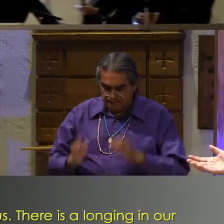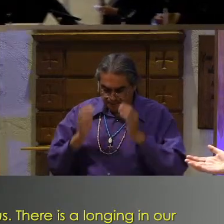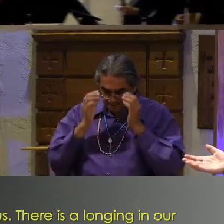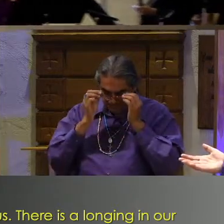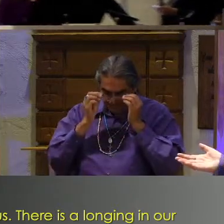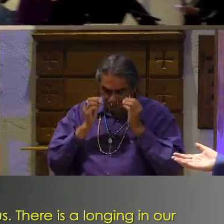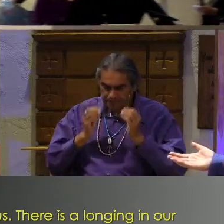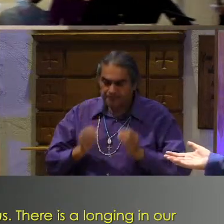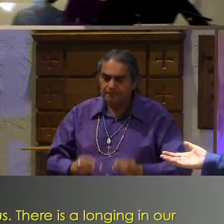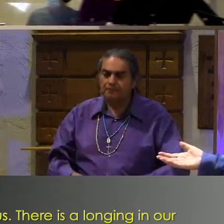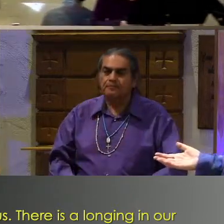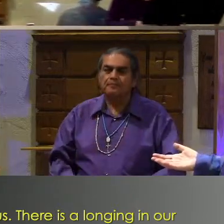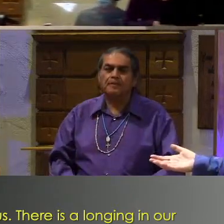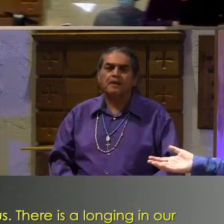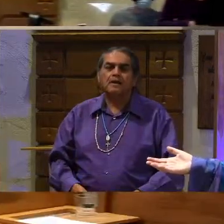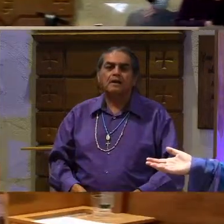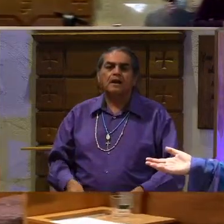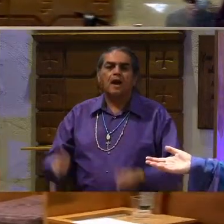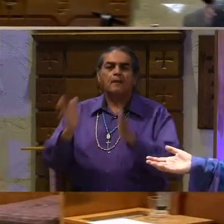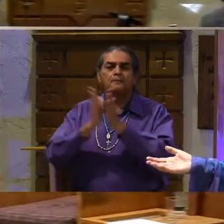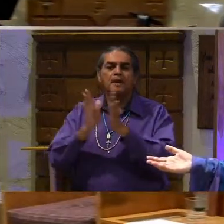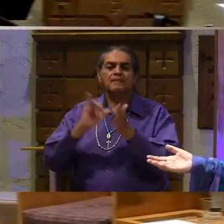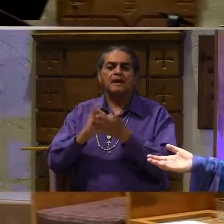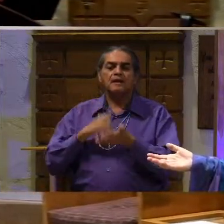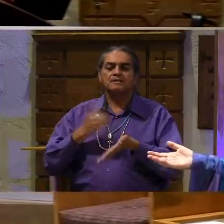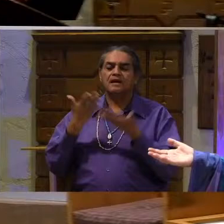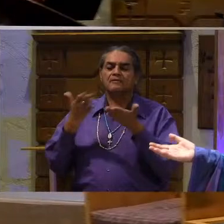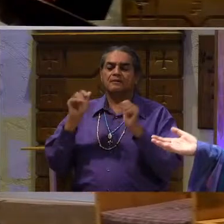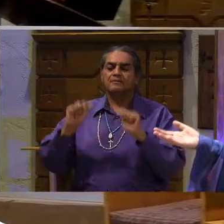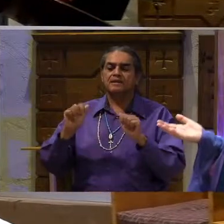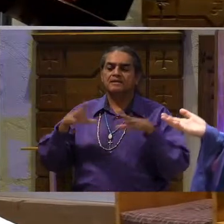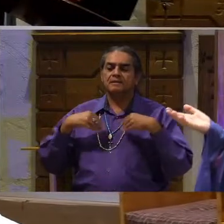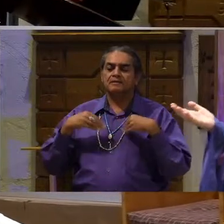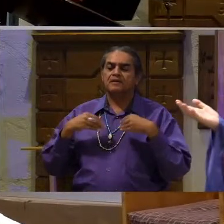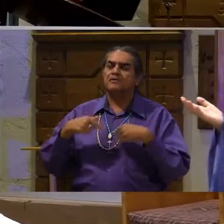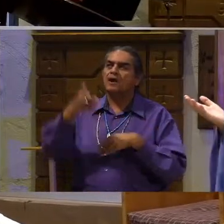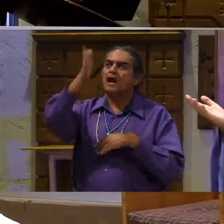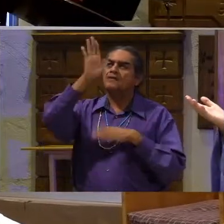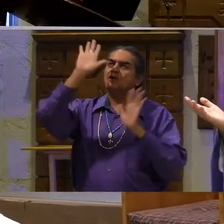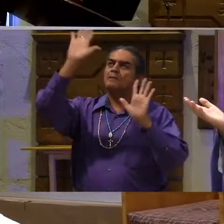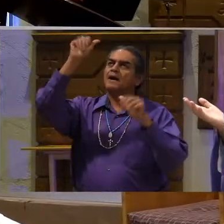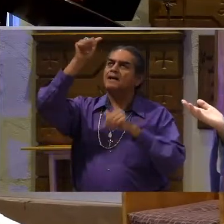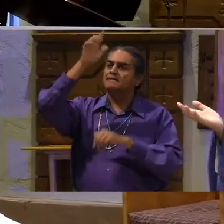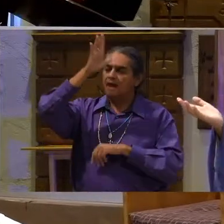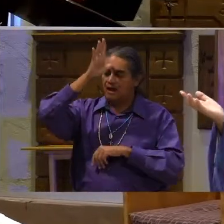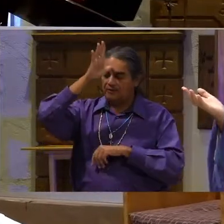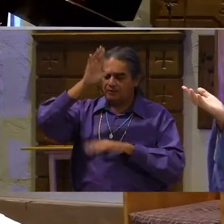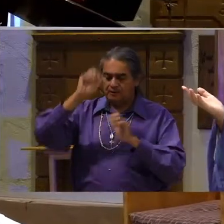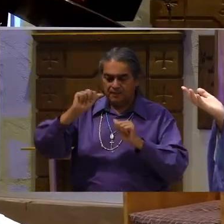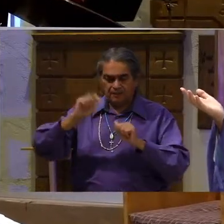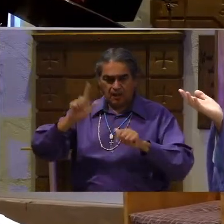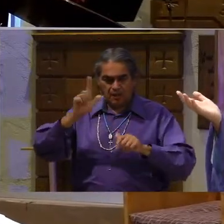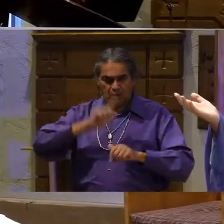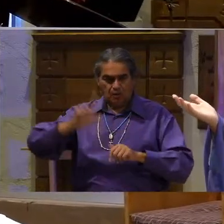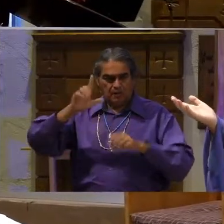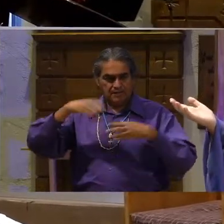pray that our sacrifice may be acceptable to God, the Almighty Father.